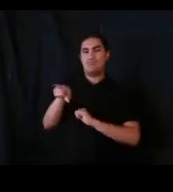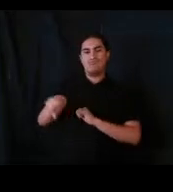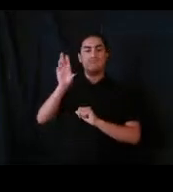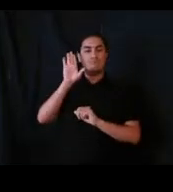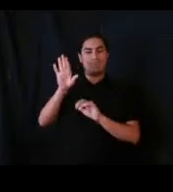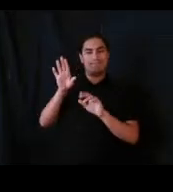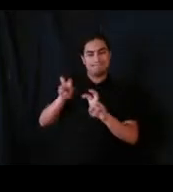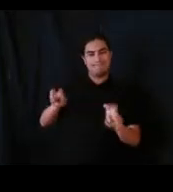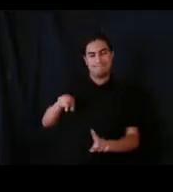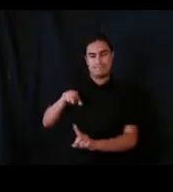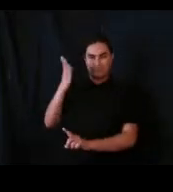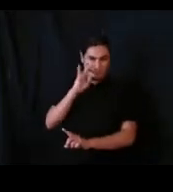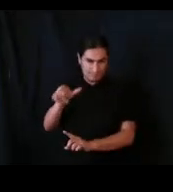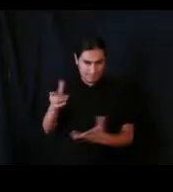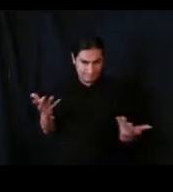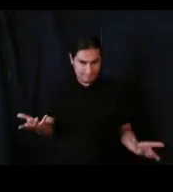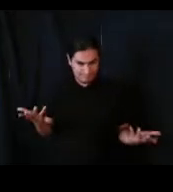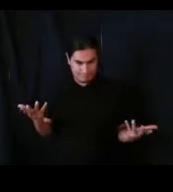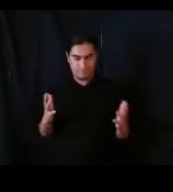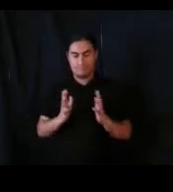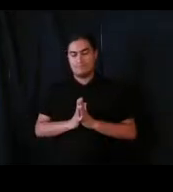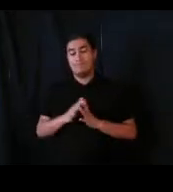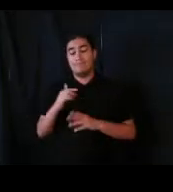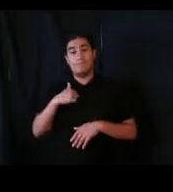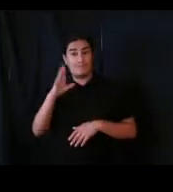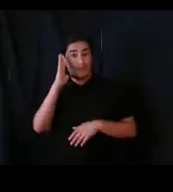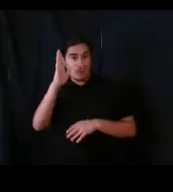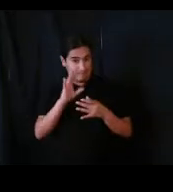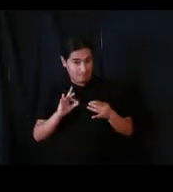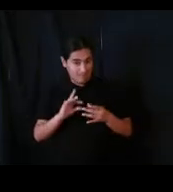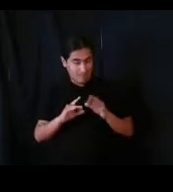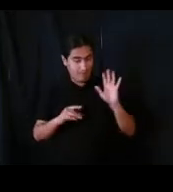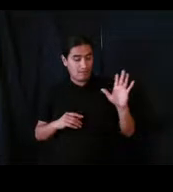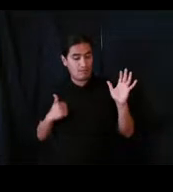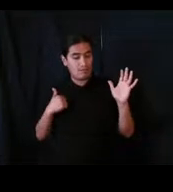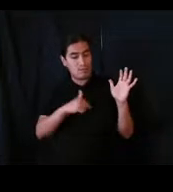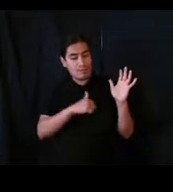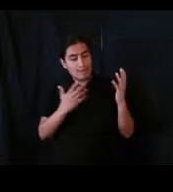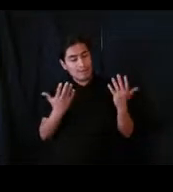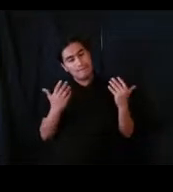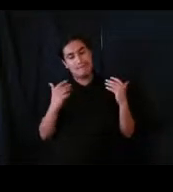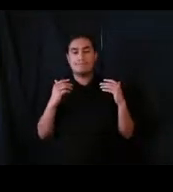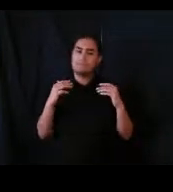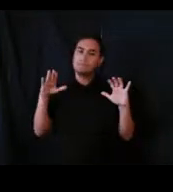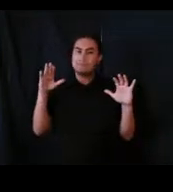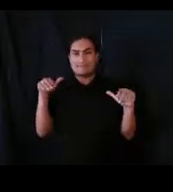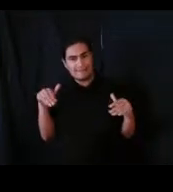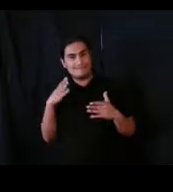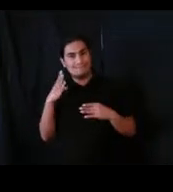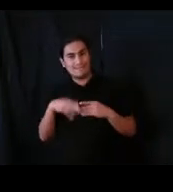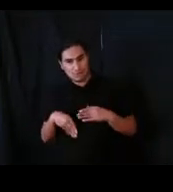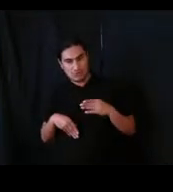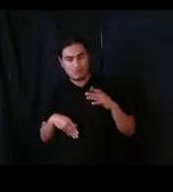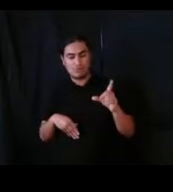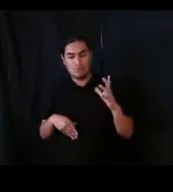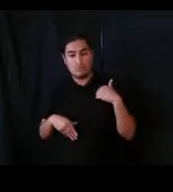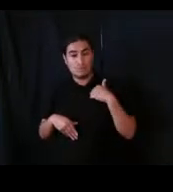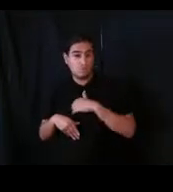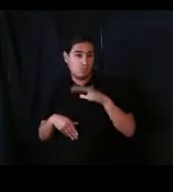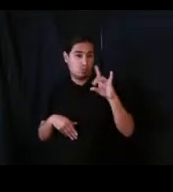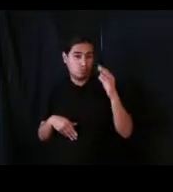uh i will just say um we were not quite there yet however we we